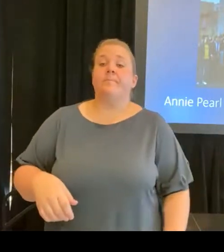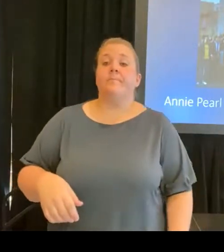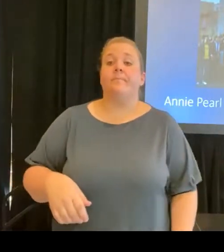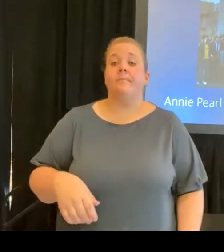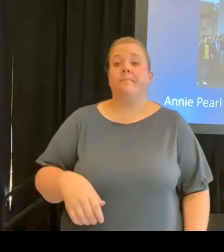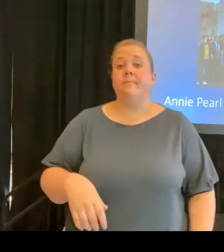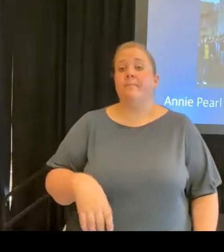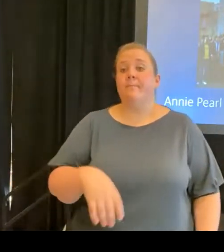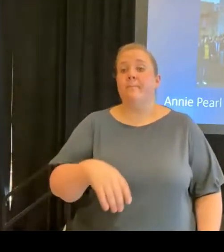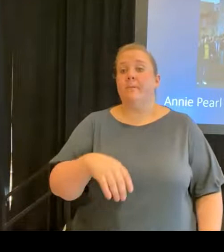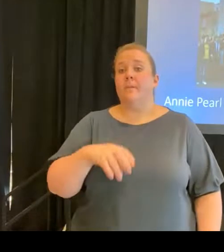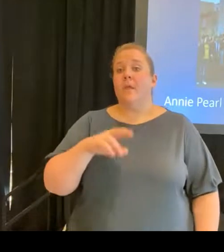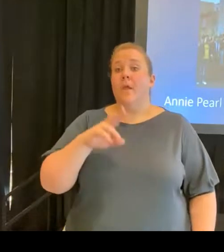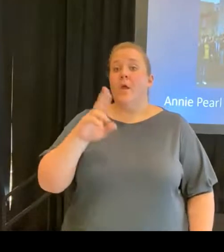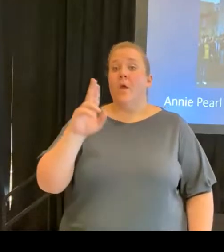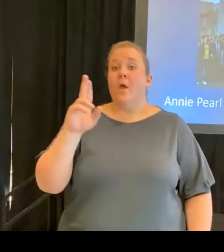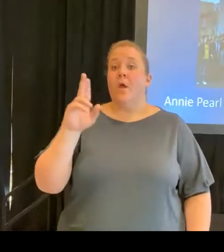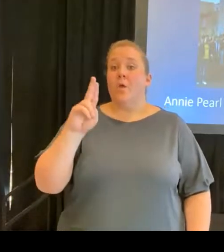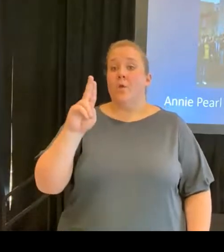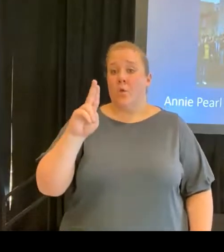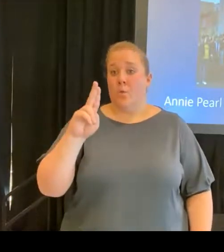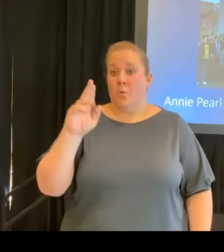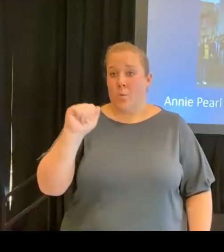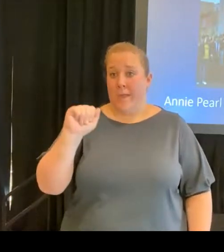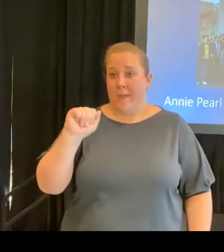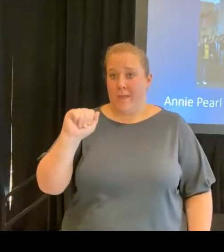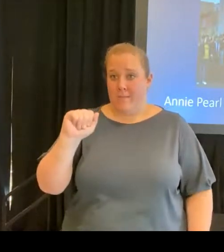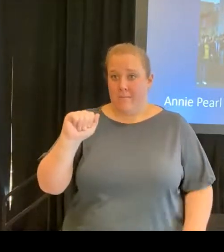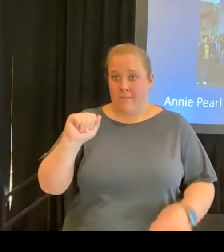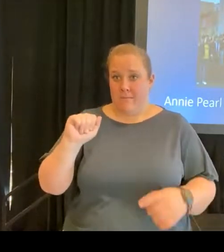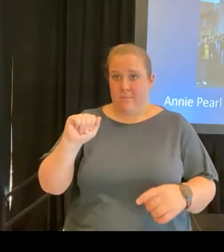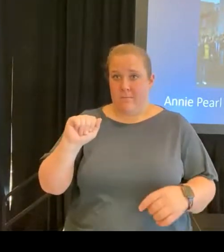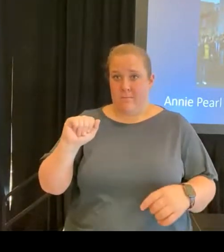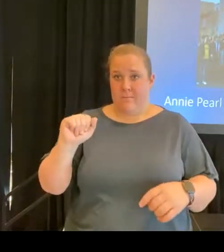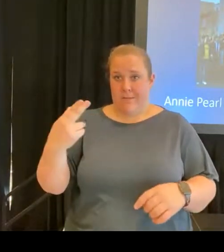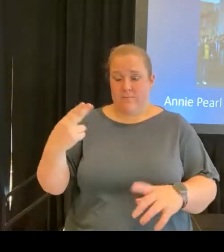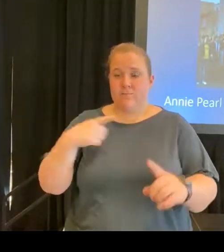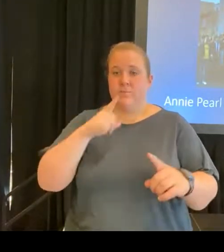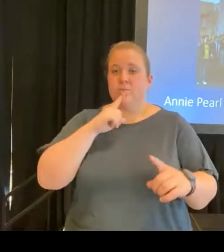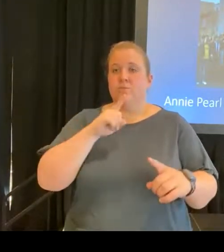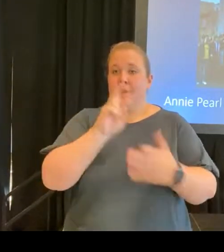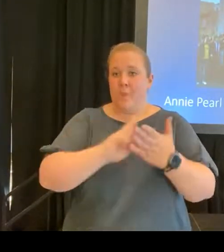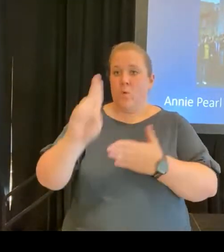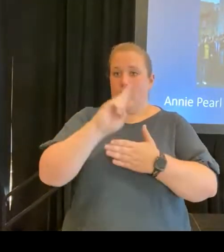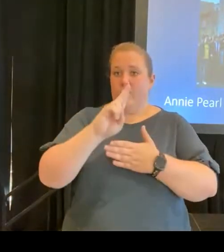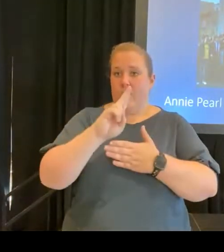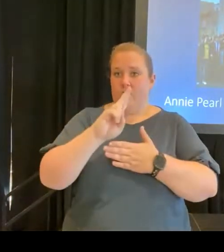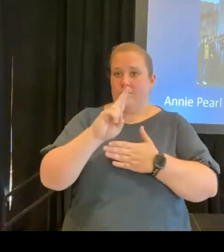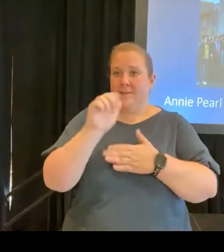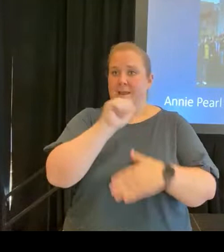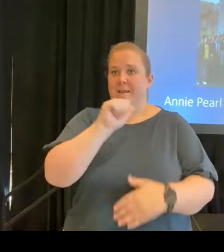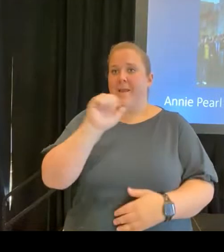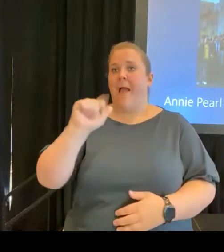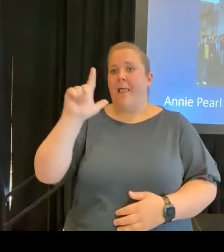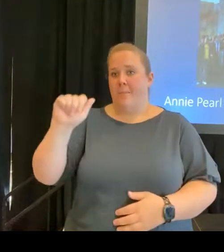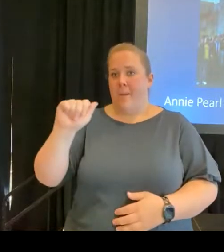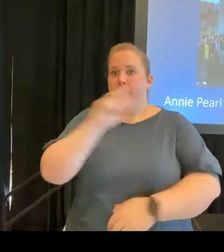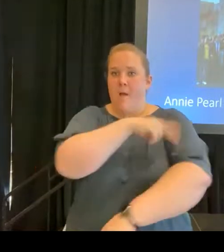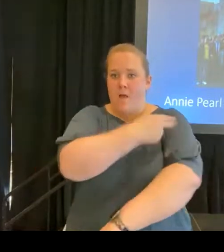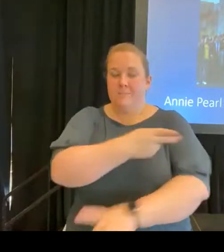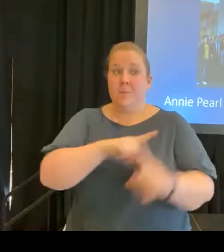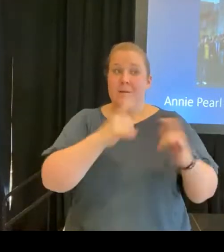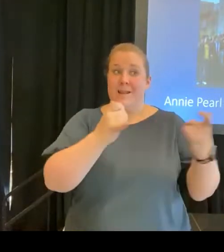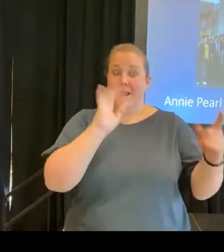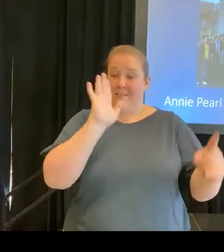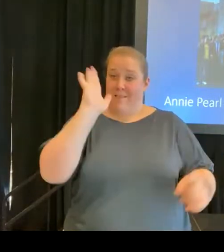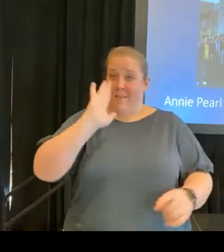It's UAB now, University of Alabama Hospital now, but it was Hillman then. And this is what I was